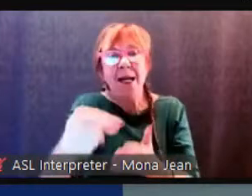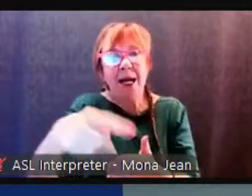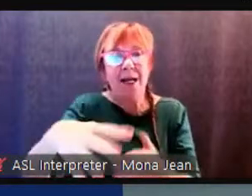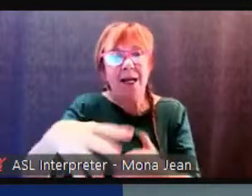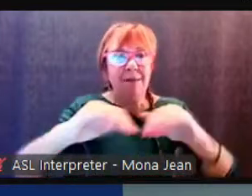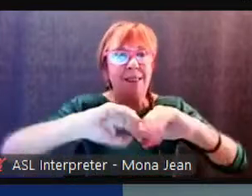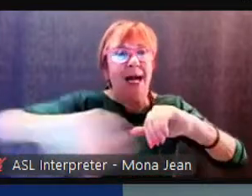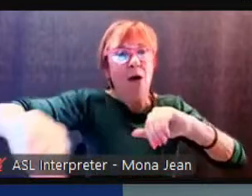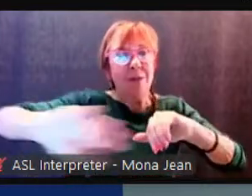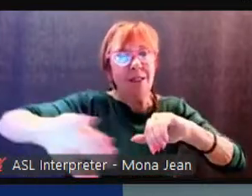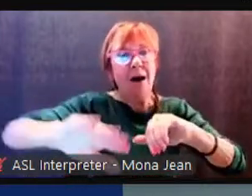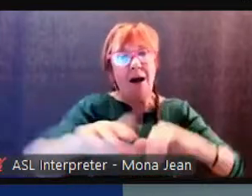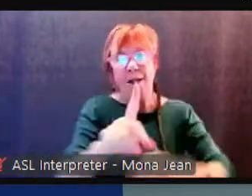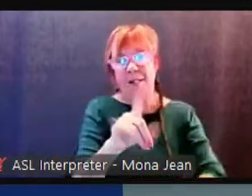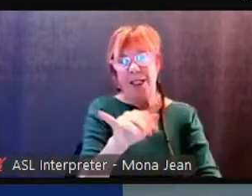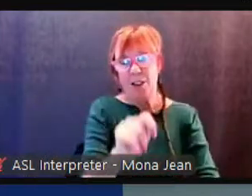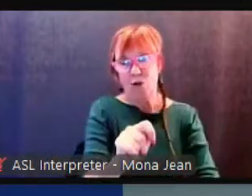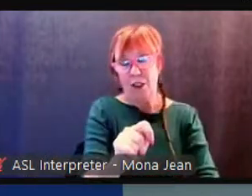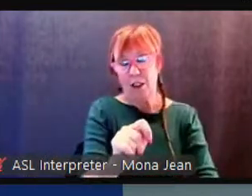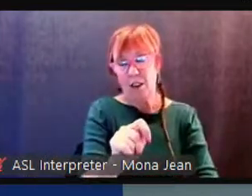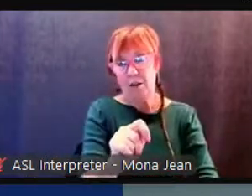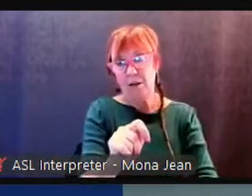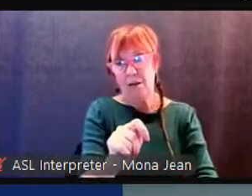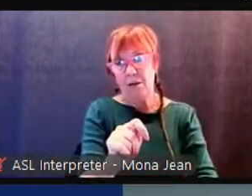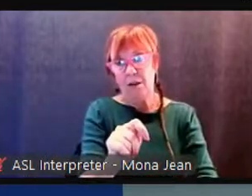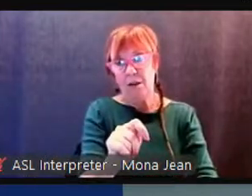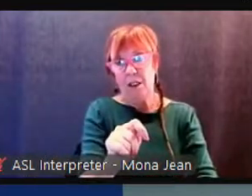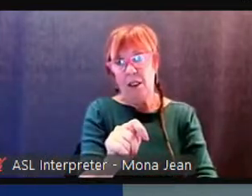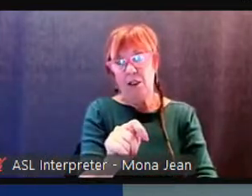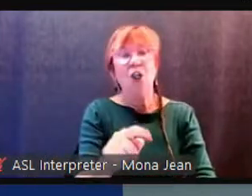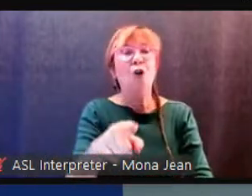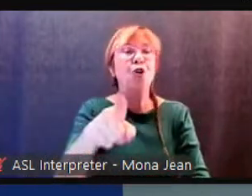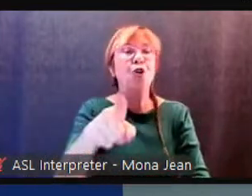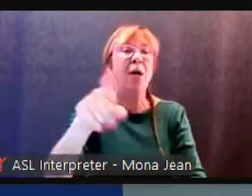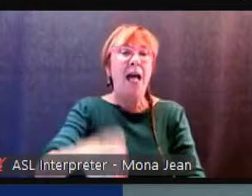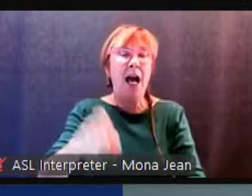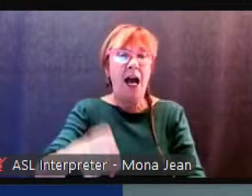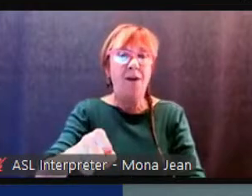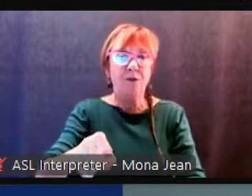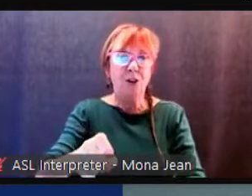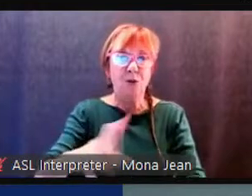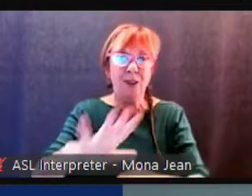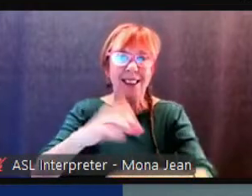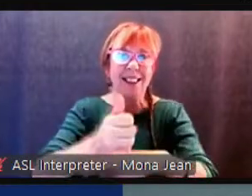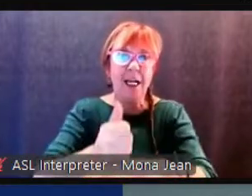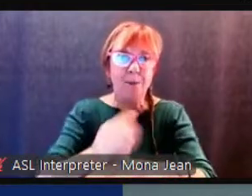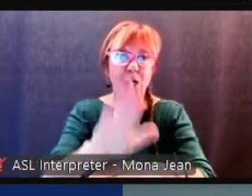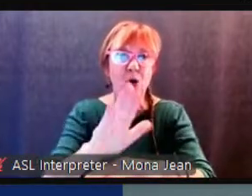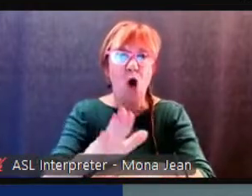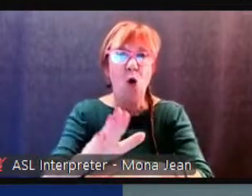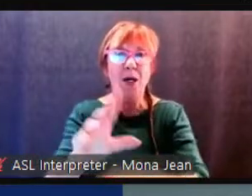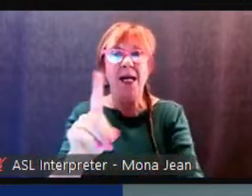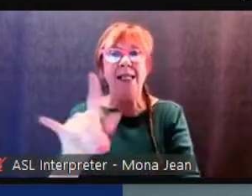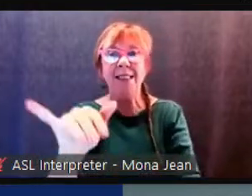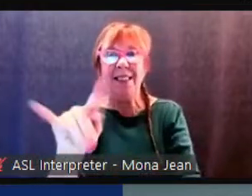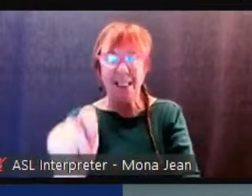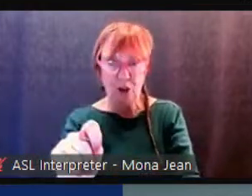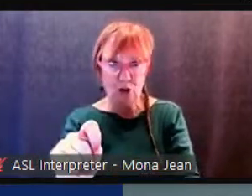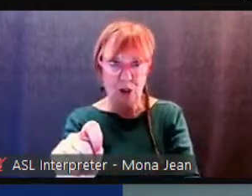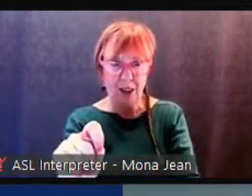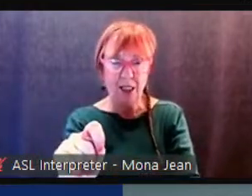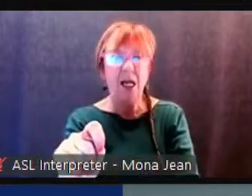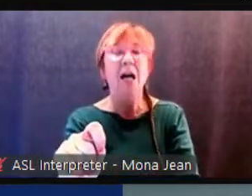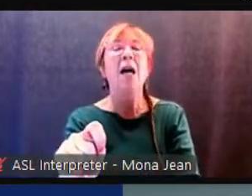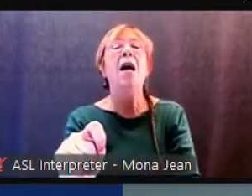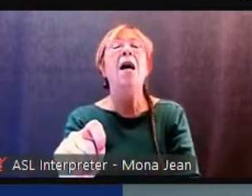So any assessment district would need to be formed for parcel owners outside of the CSMD first before they could be